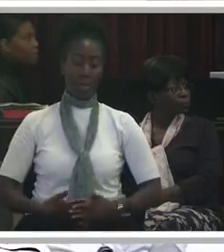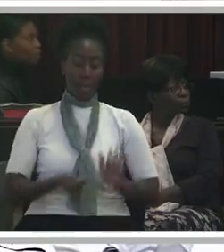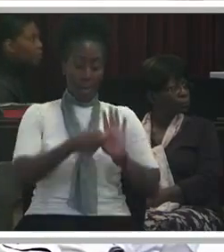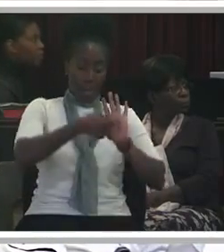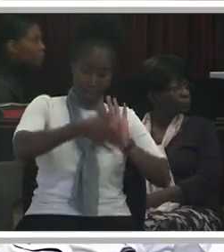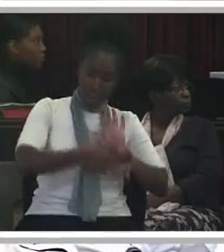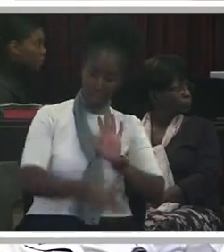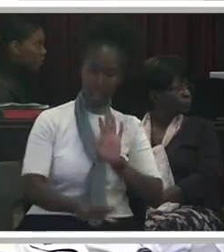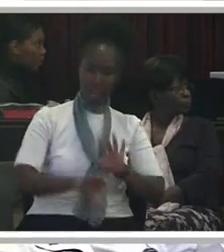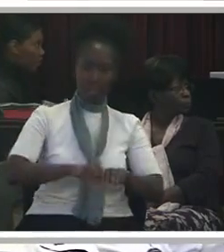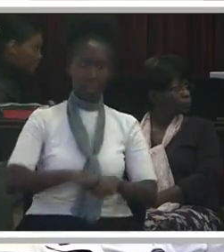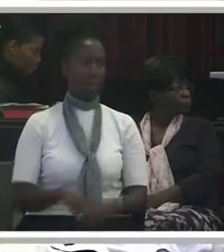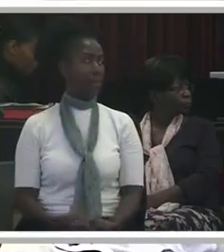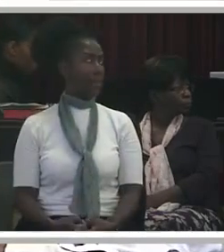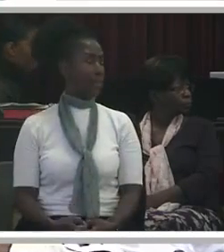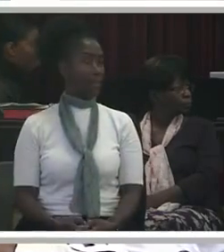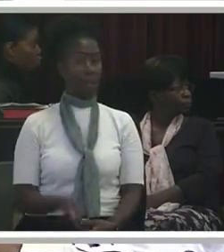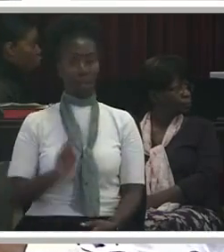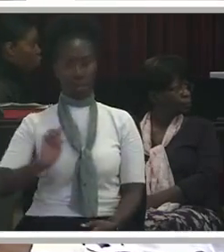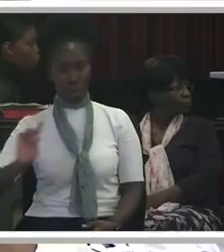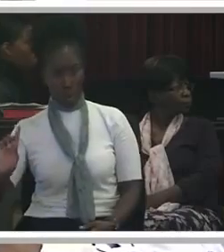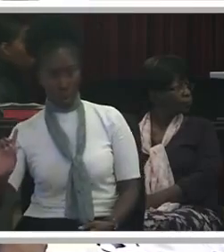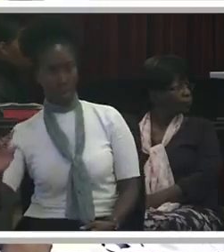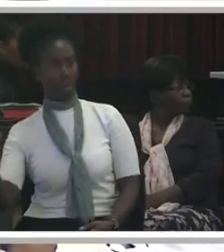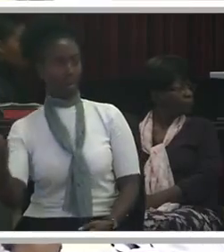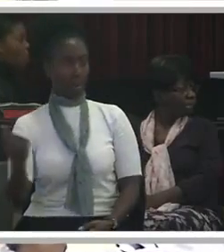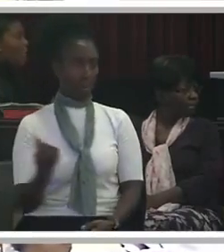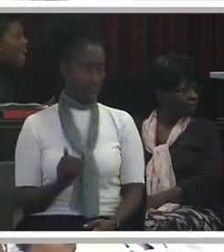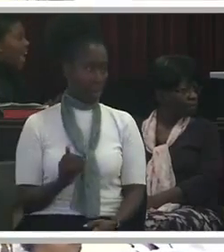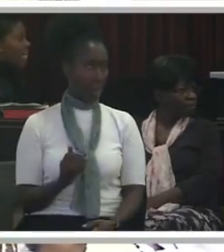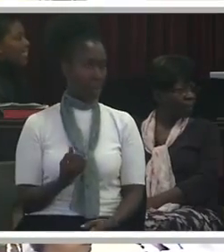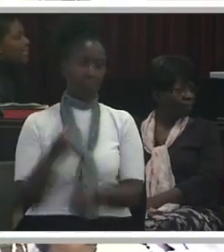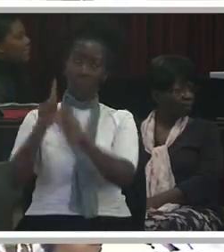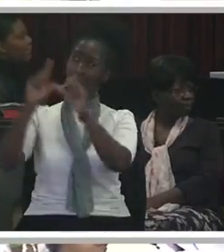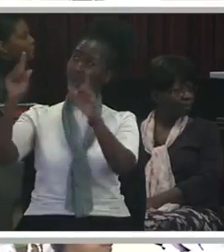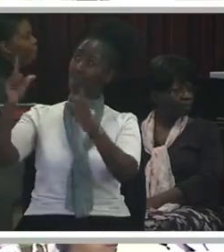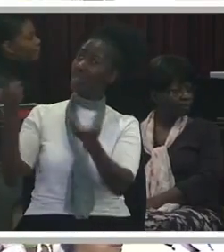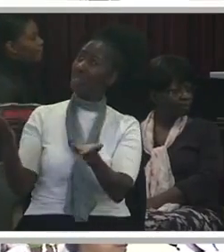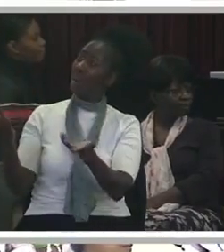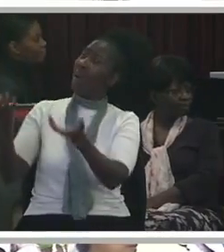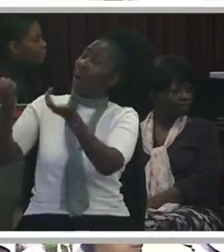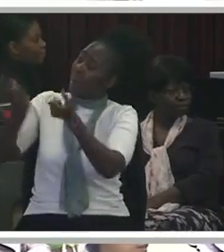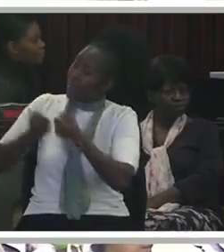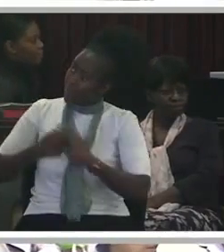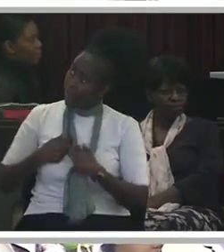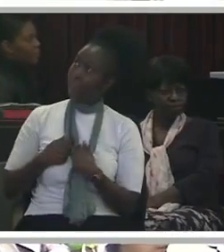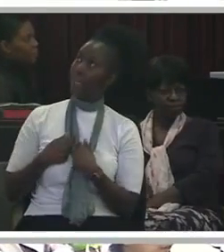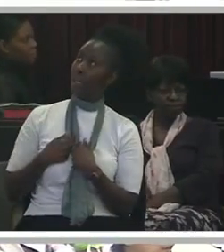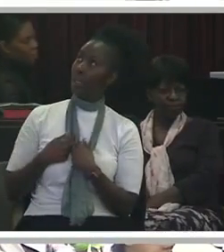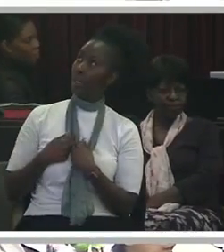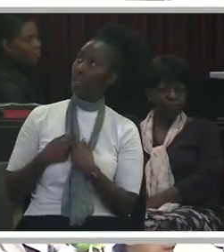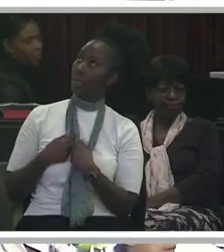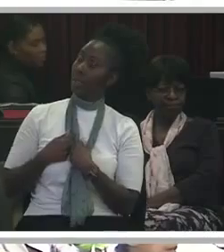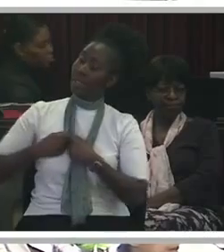Go and come back. Lord accept me, forgive me, relieve me,